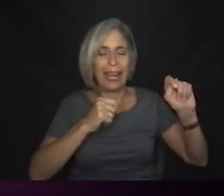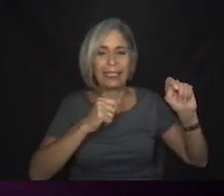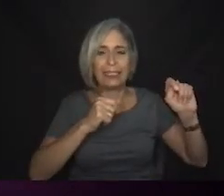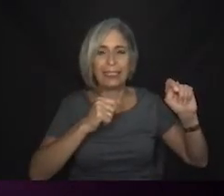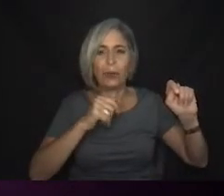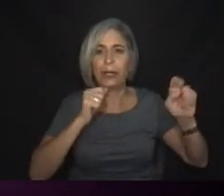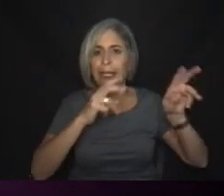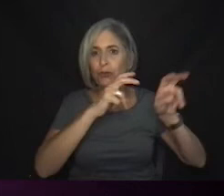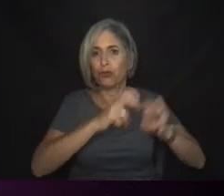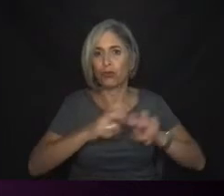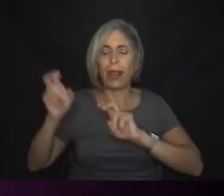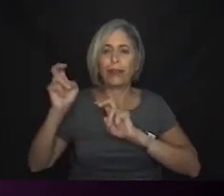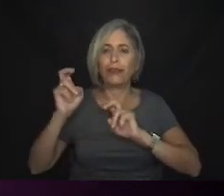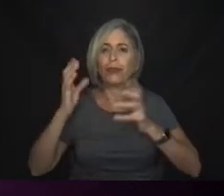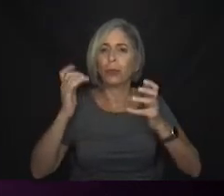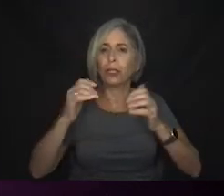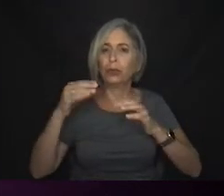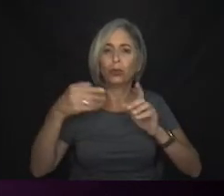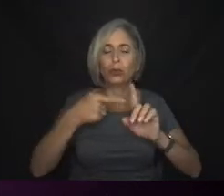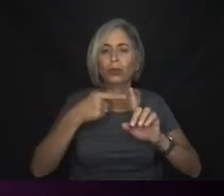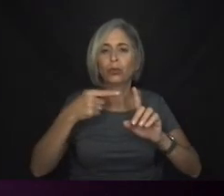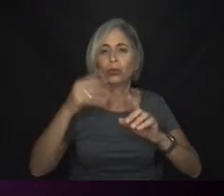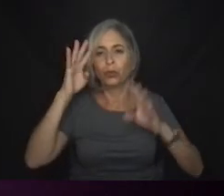renderer. And so we'll create a root with